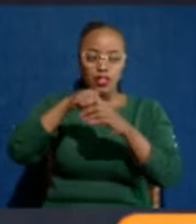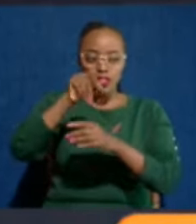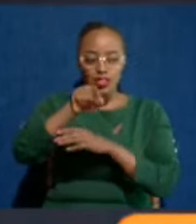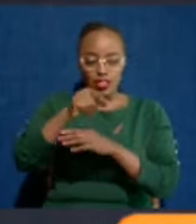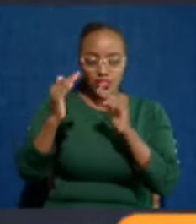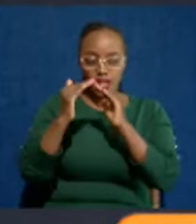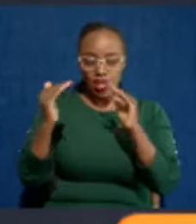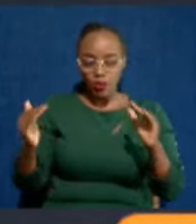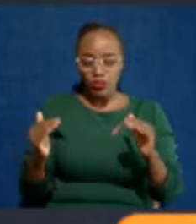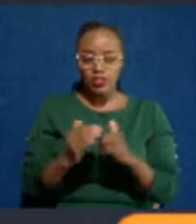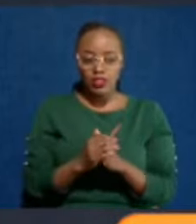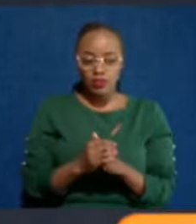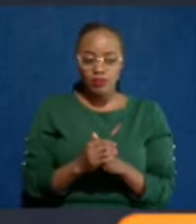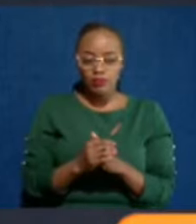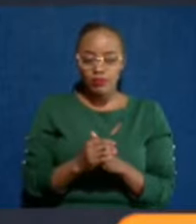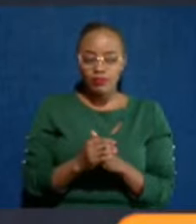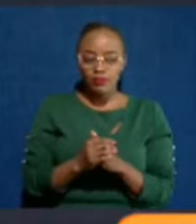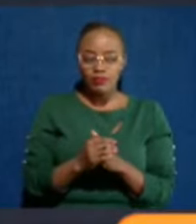house.